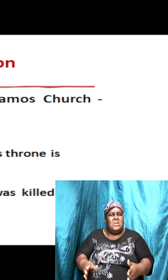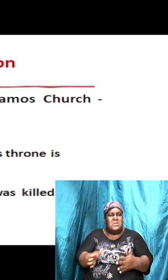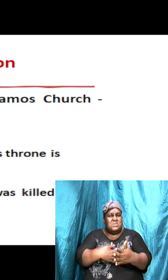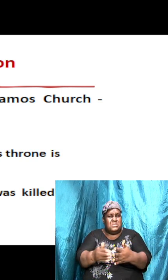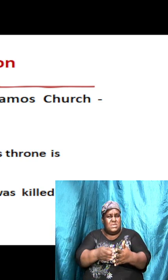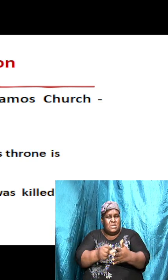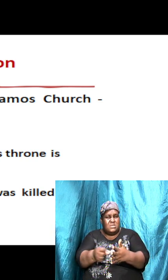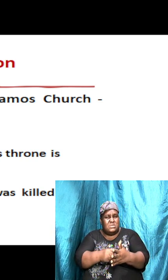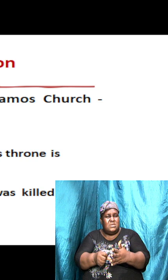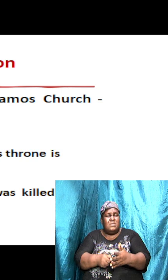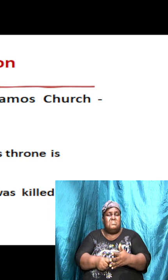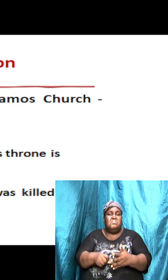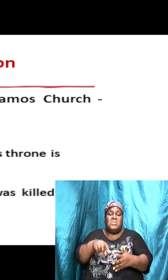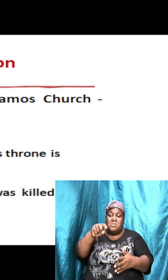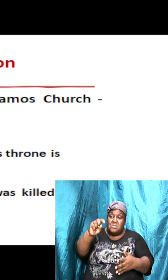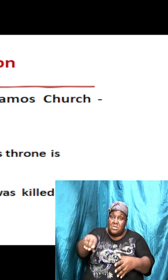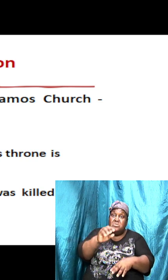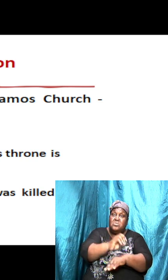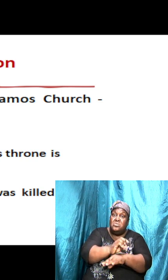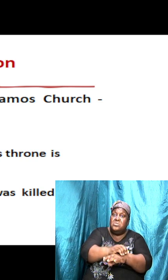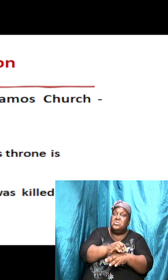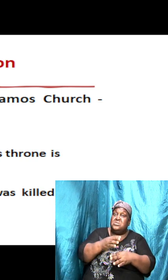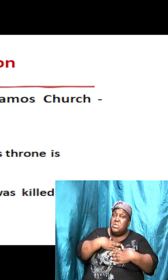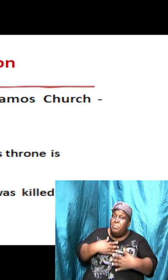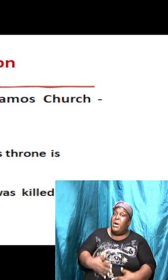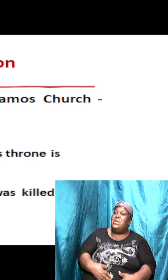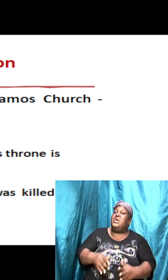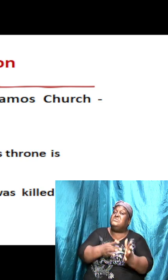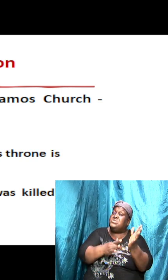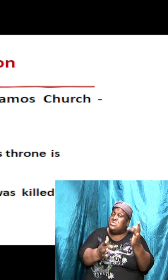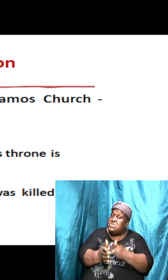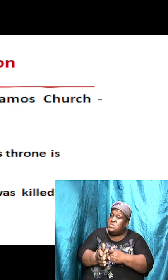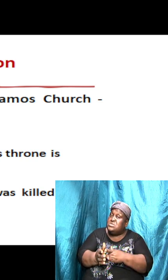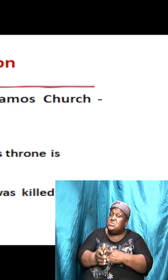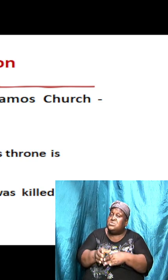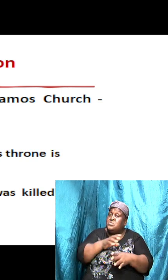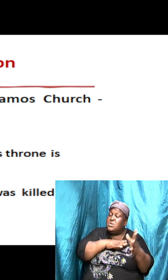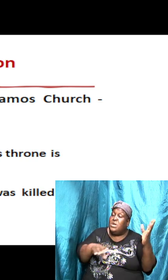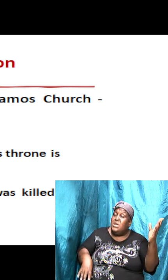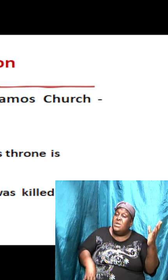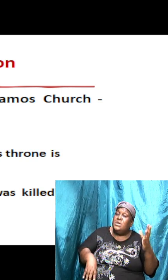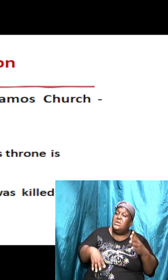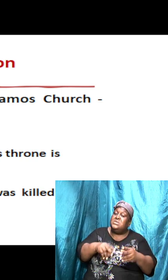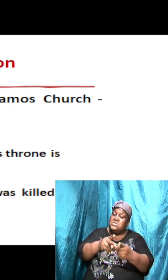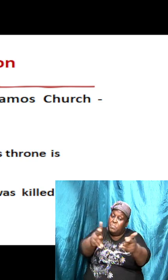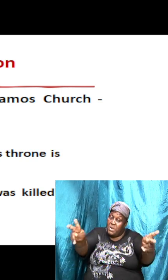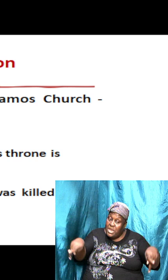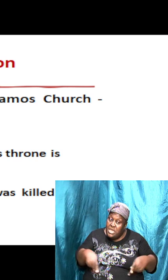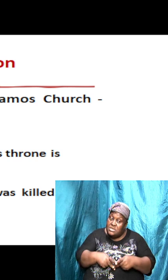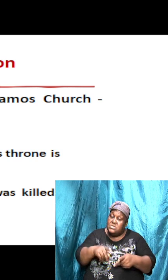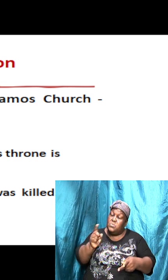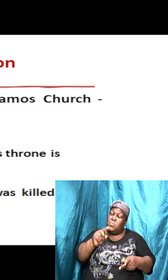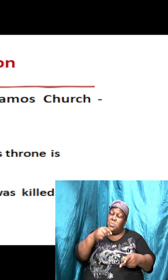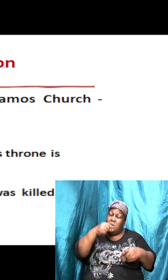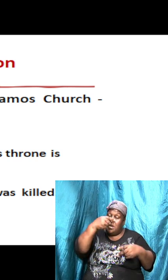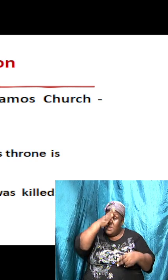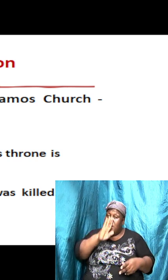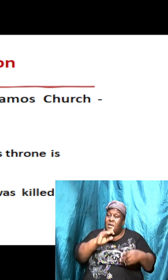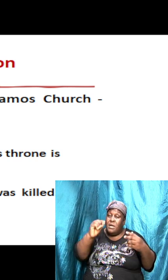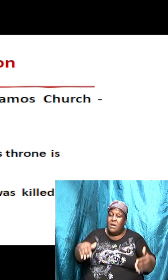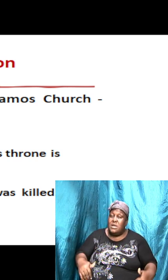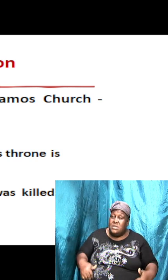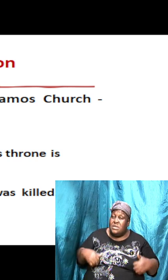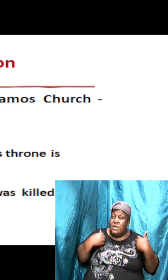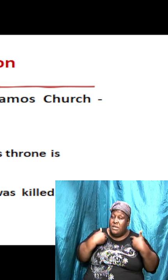the body of the Lord Jesus Christ. This is the place where God resonate and work from and establish